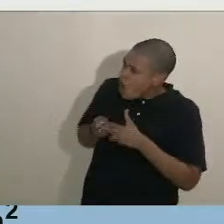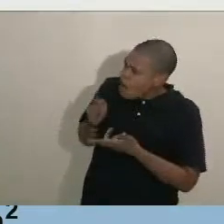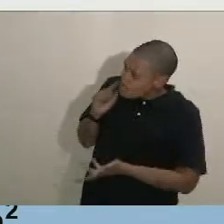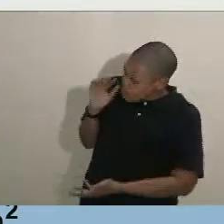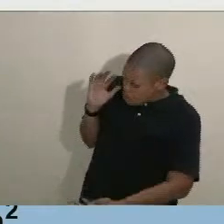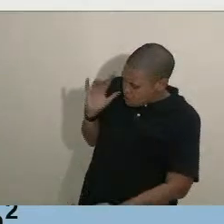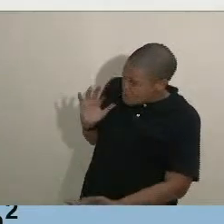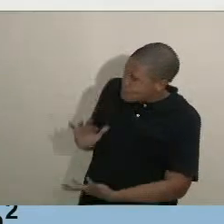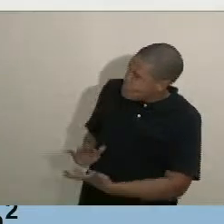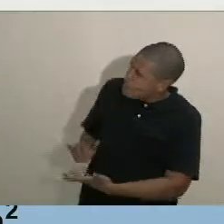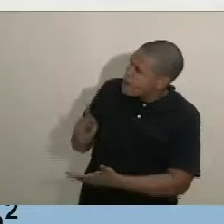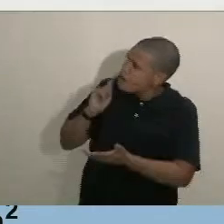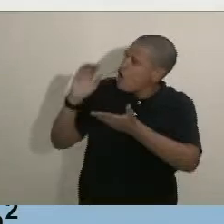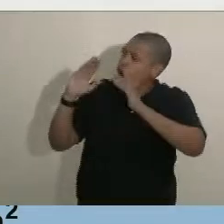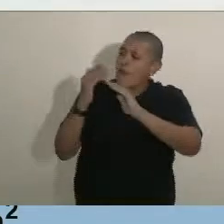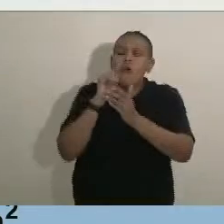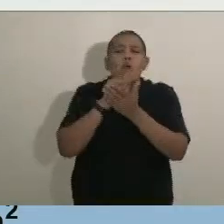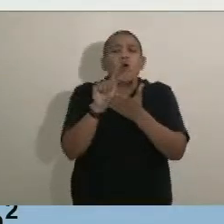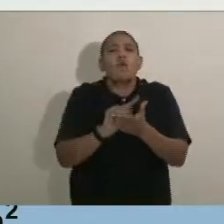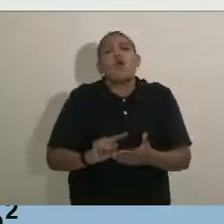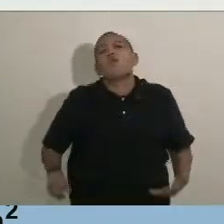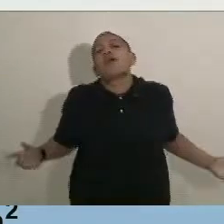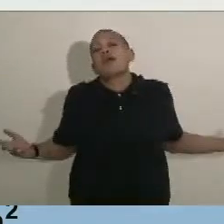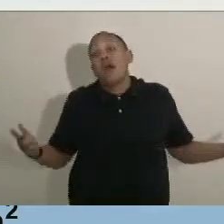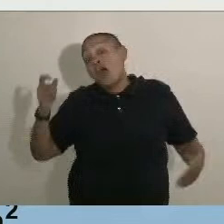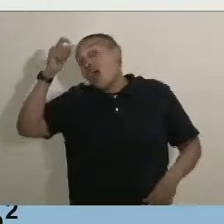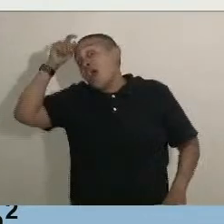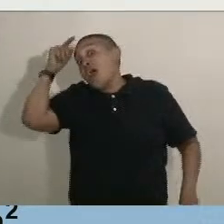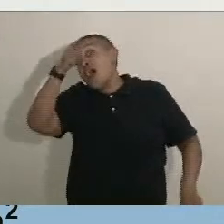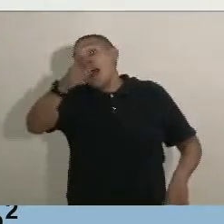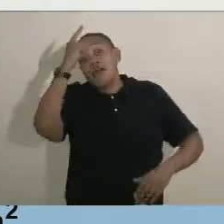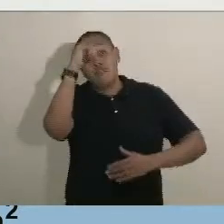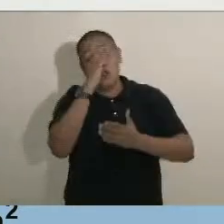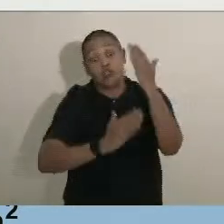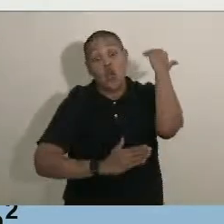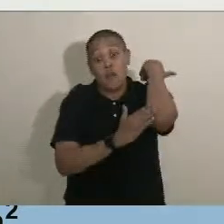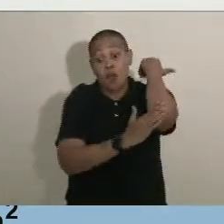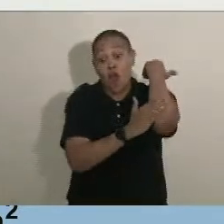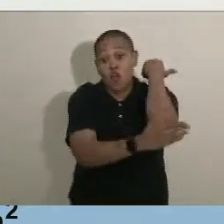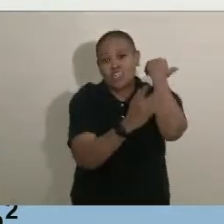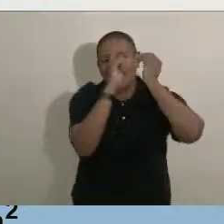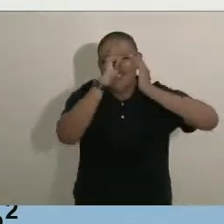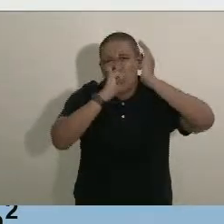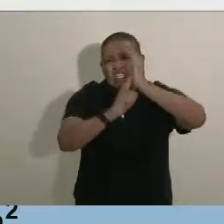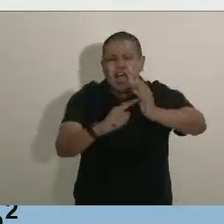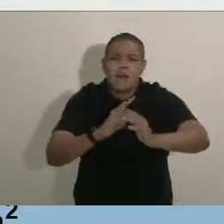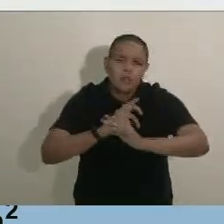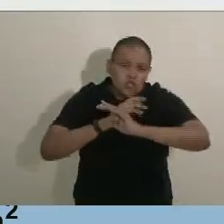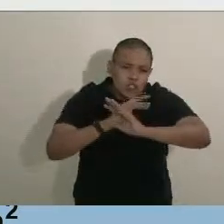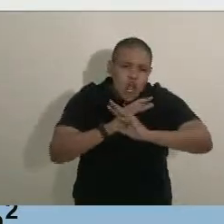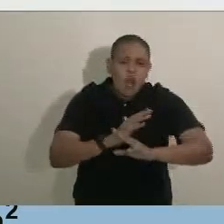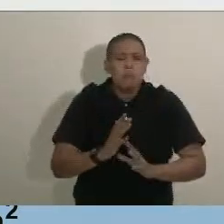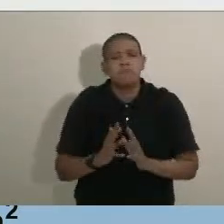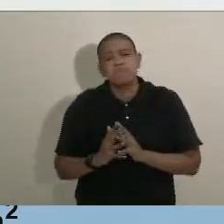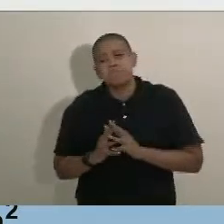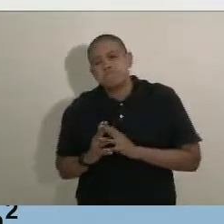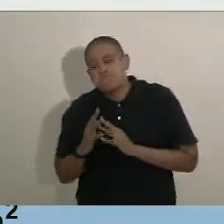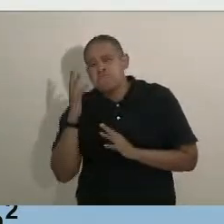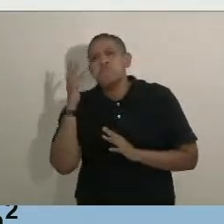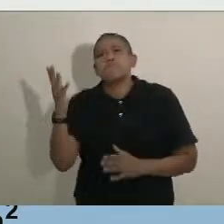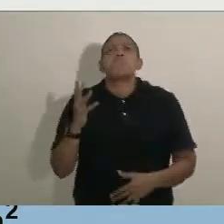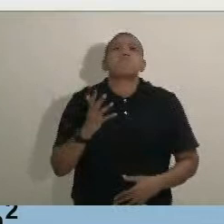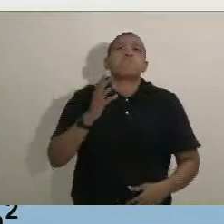decreased comparing week to week. However, for some countries, for example, Germany, United States of